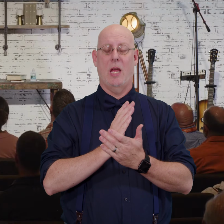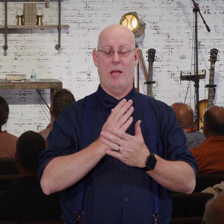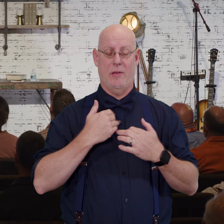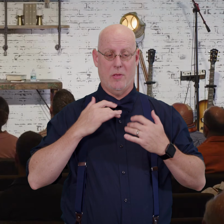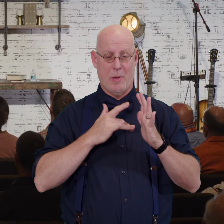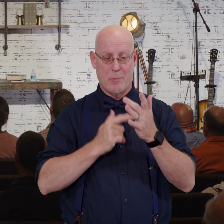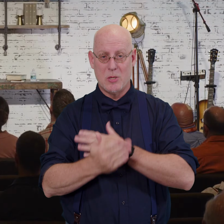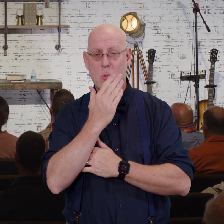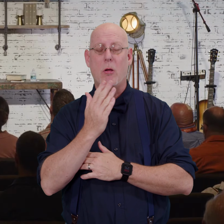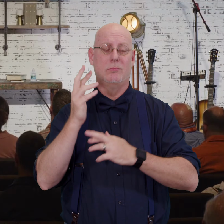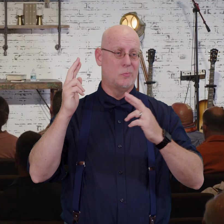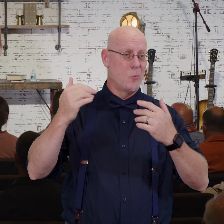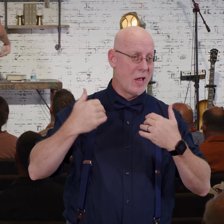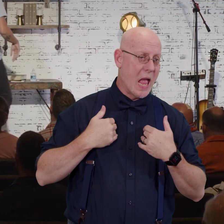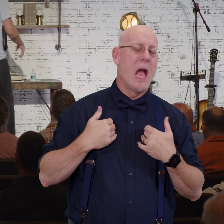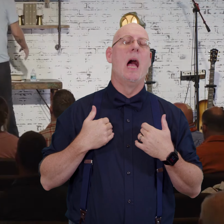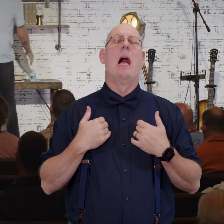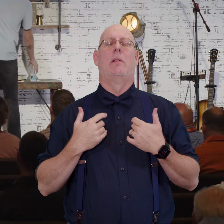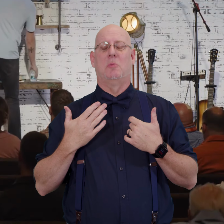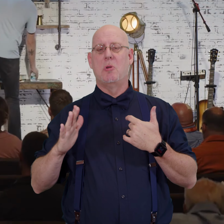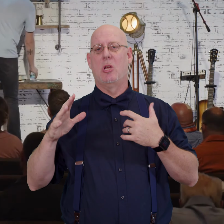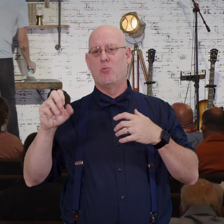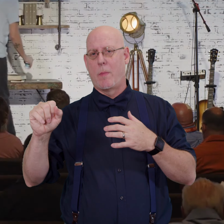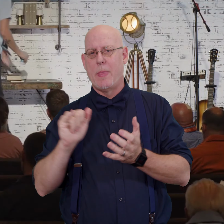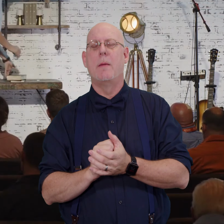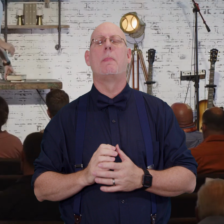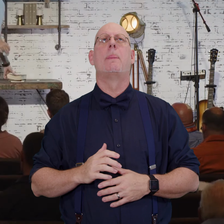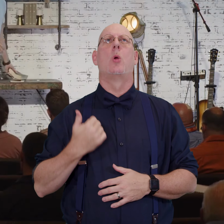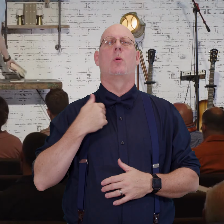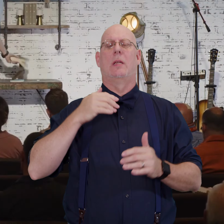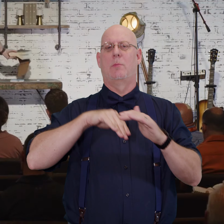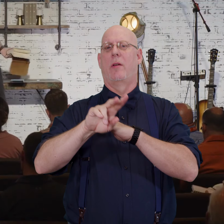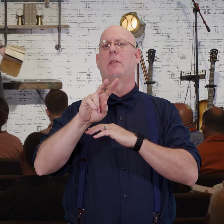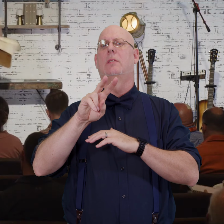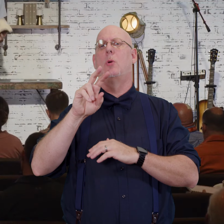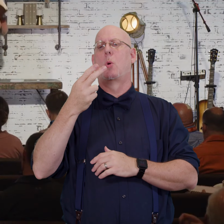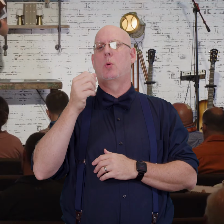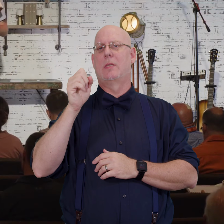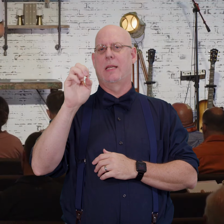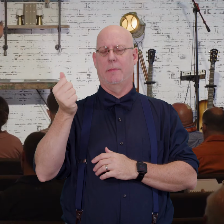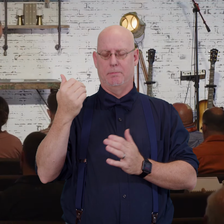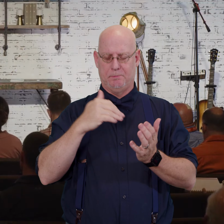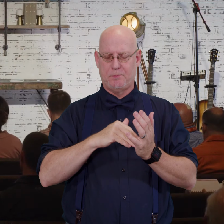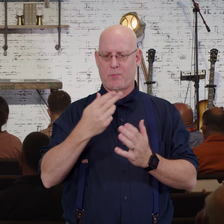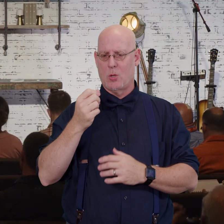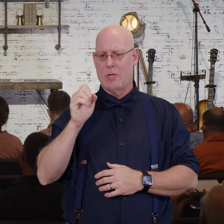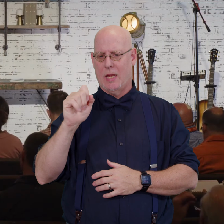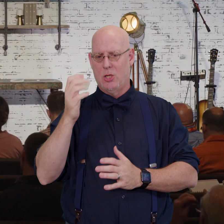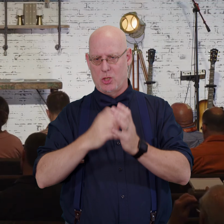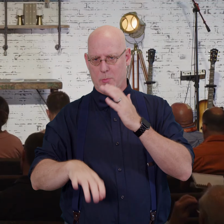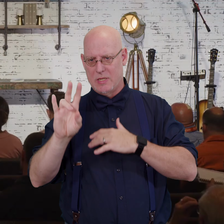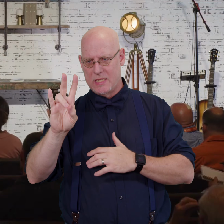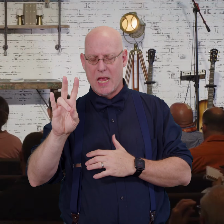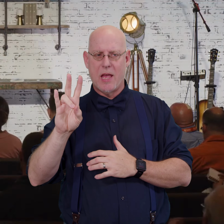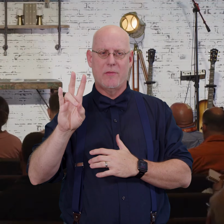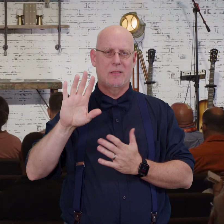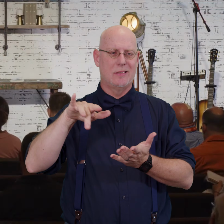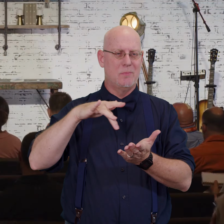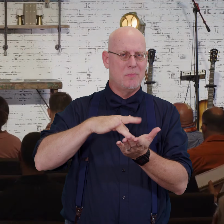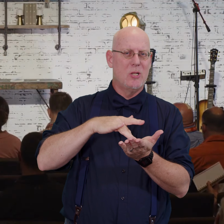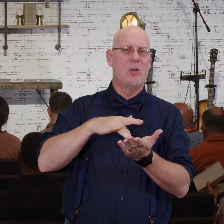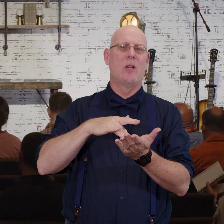All right, if you got a Bible this morning, and I hope that you do, go ahead and grab it, and we're going to be in the prophecy of Hosea once more. Hosea chapter 7, we're reaching the